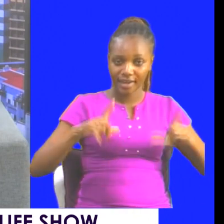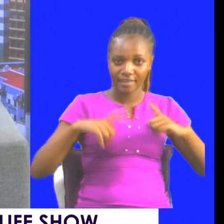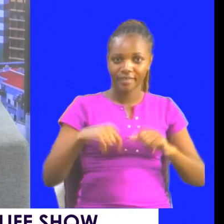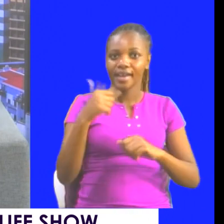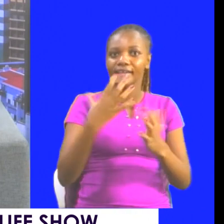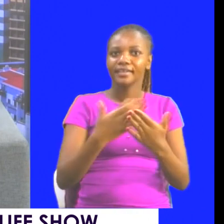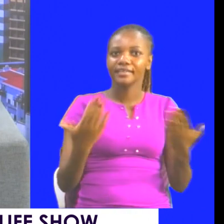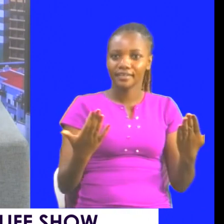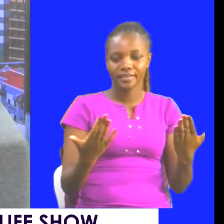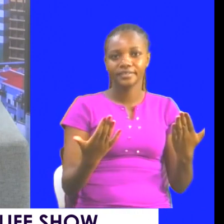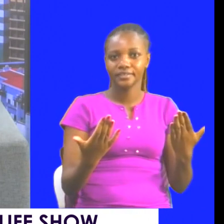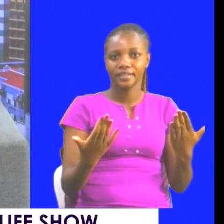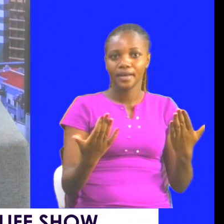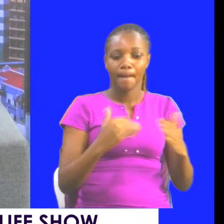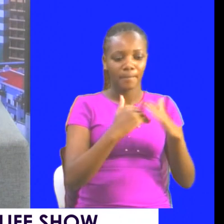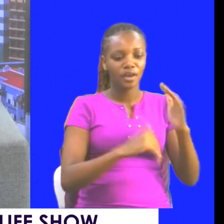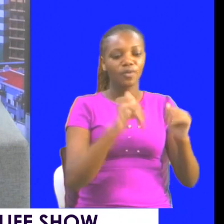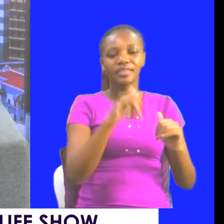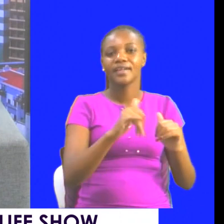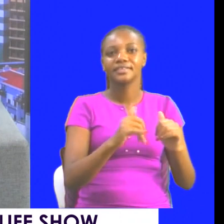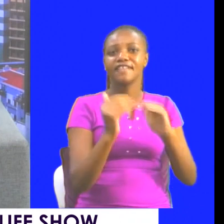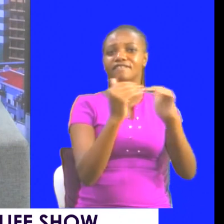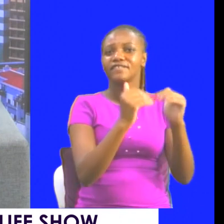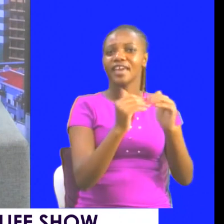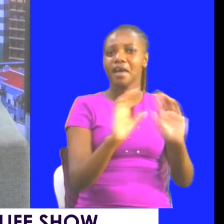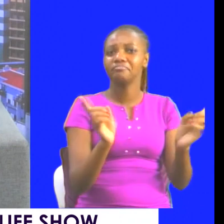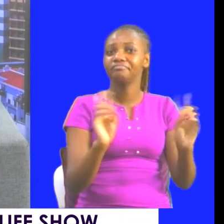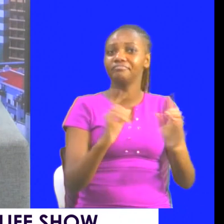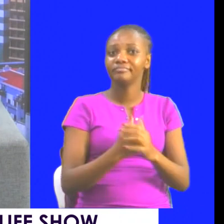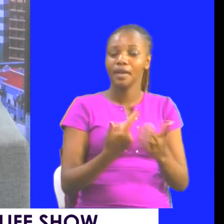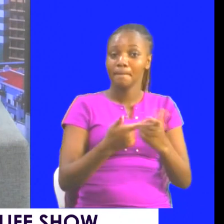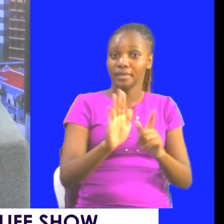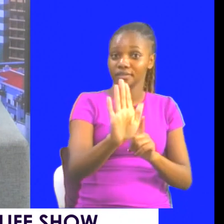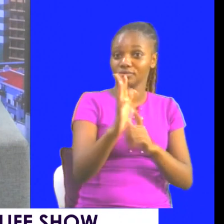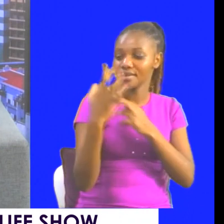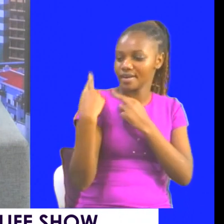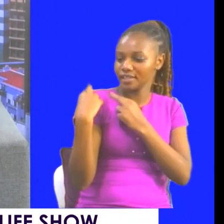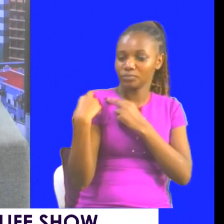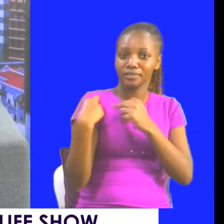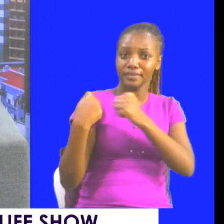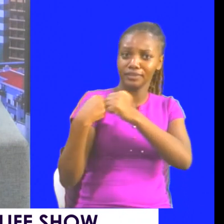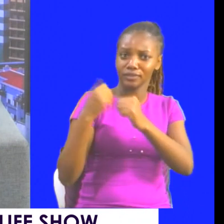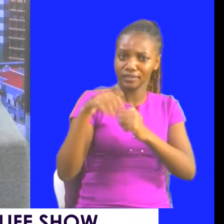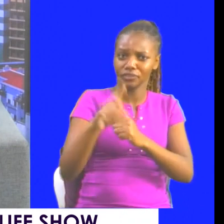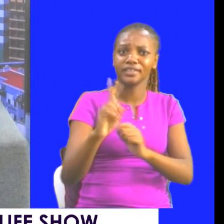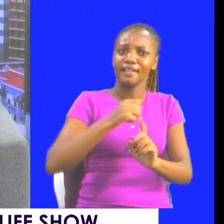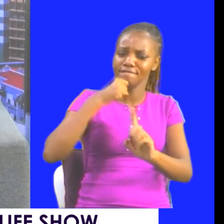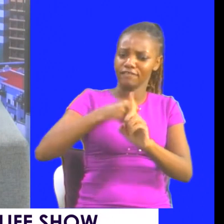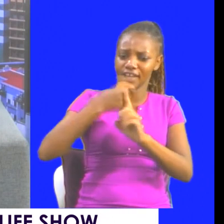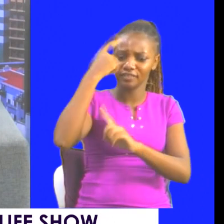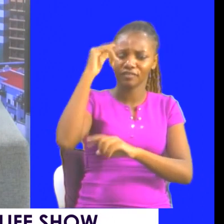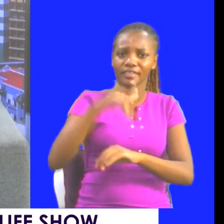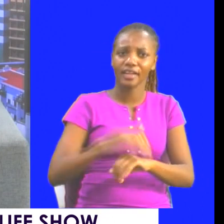Anything less is an injustice. It is for you to challenge yourself, to fight for it.